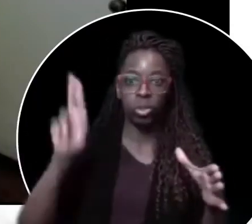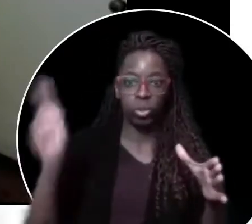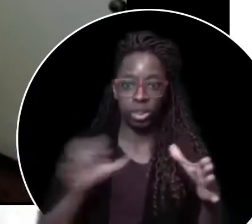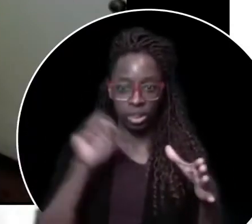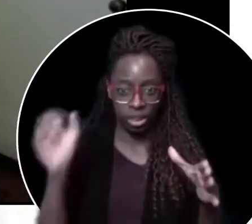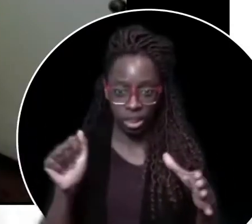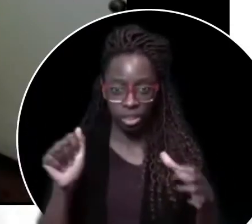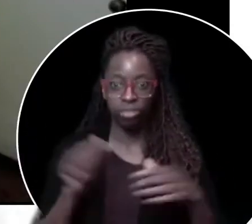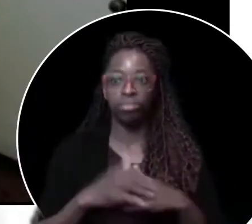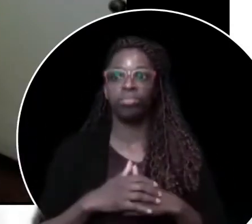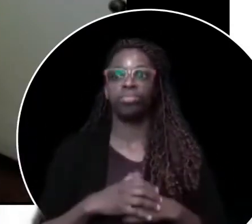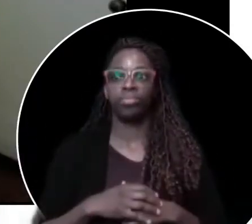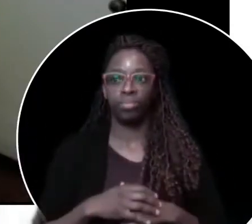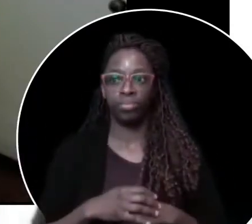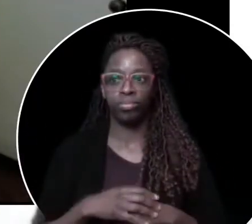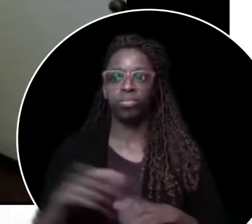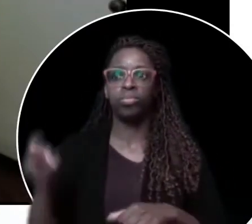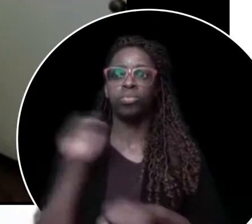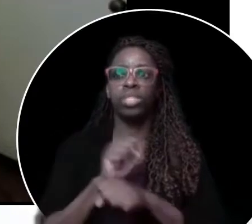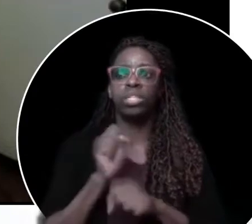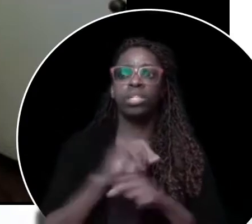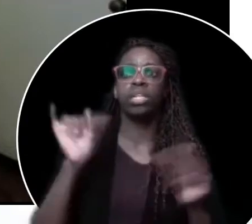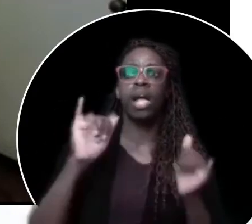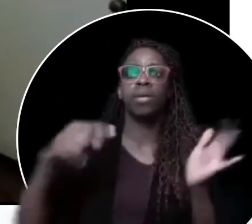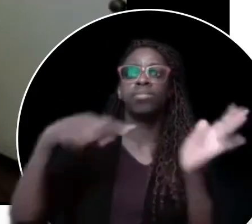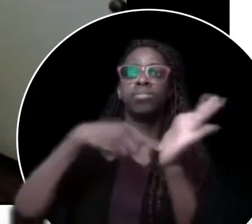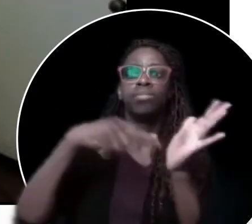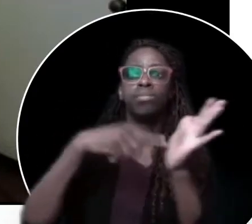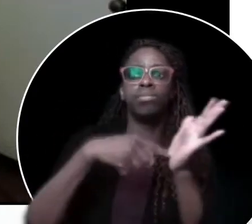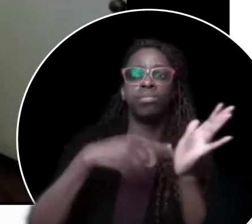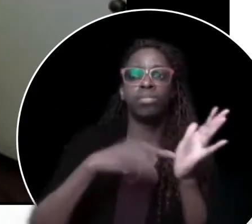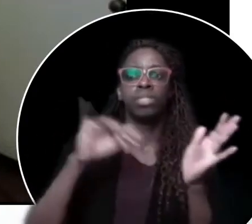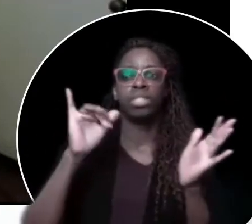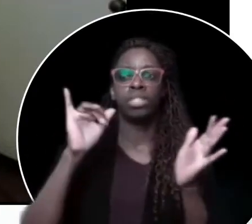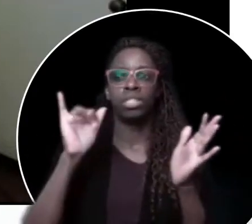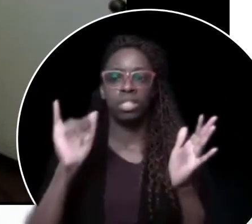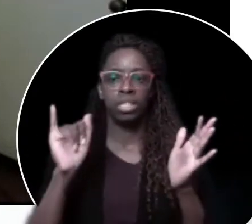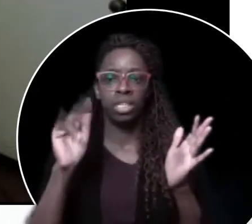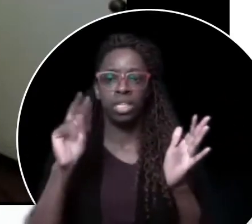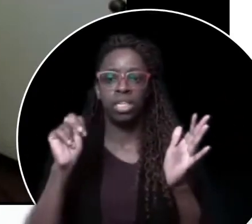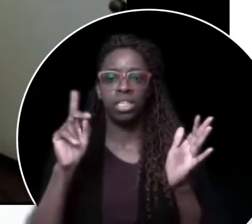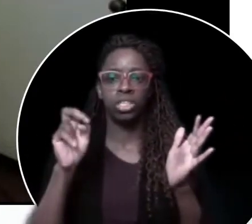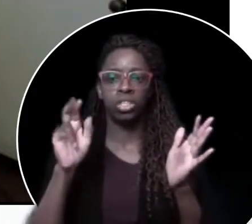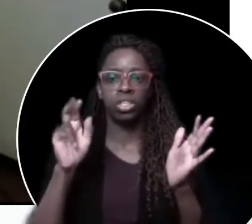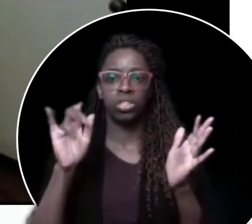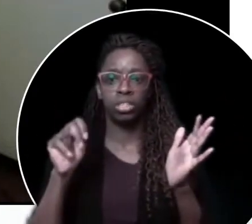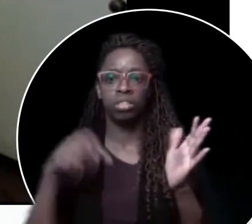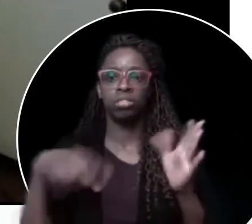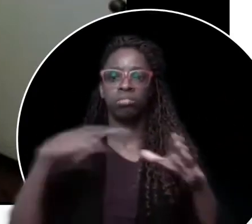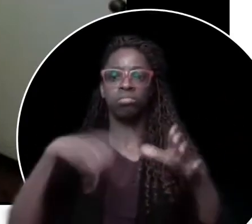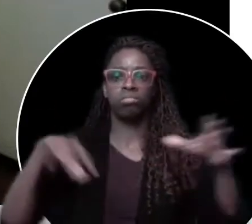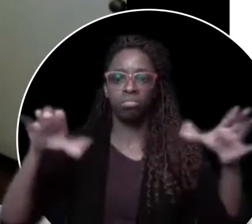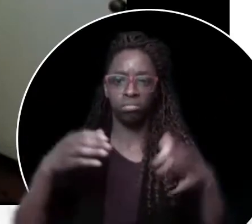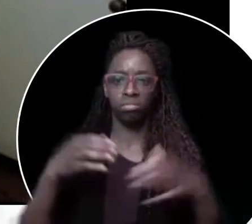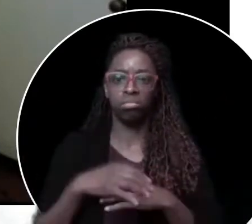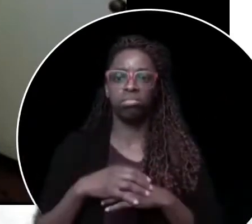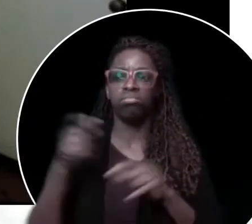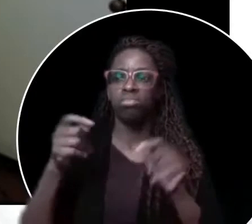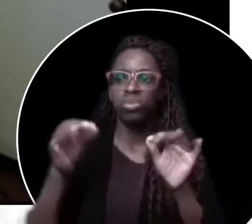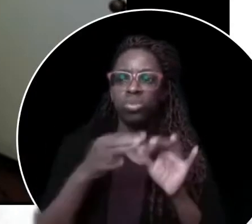indentured servitude, sewing garments for some of the nation's largest manufacturers and retailers.